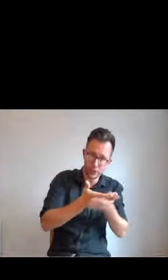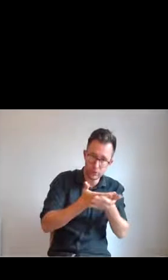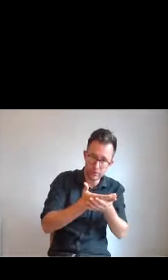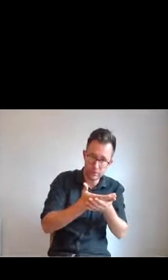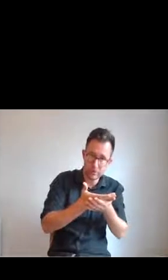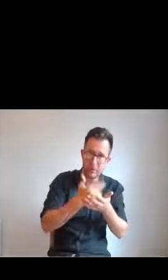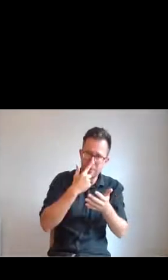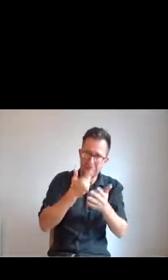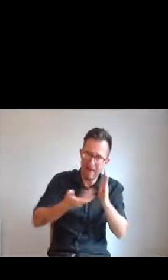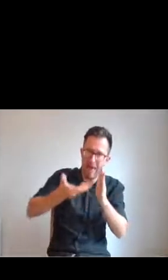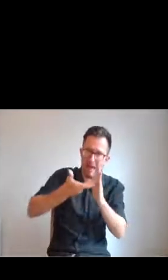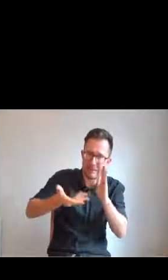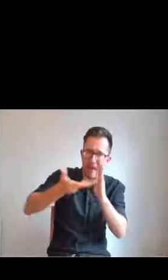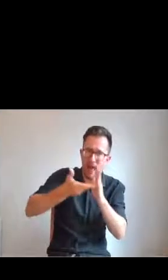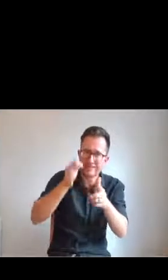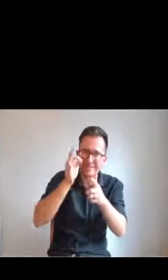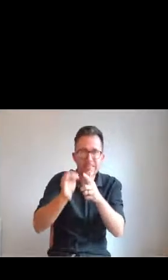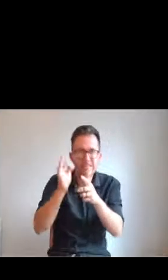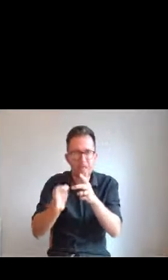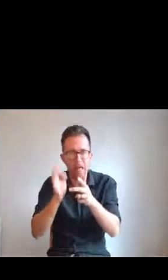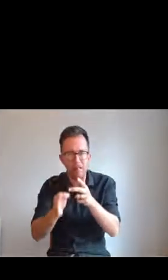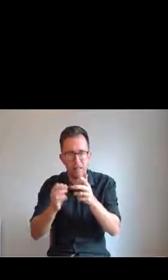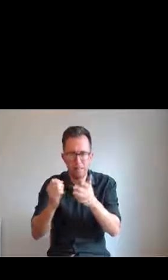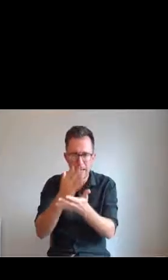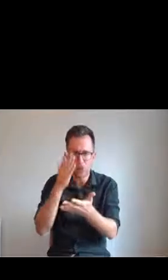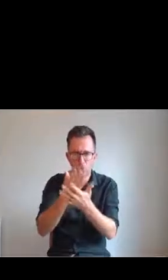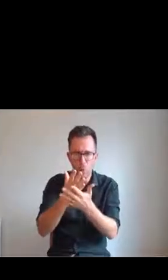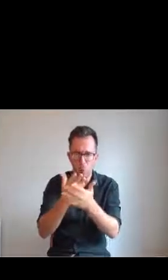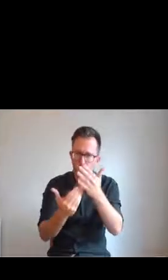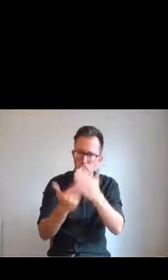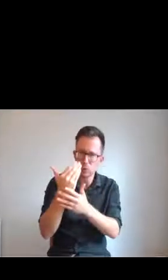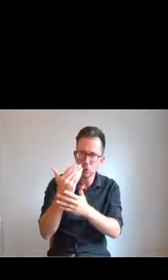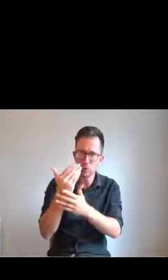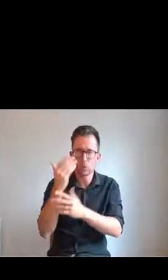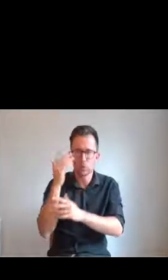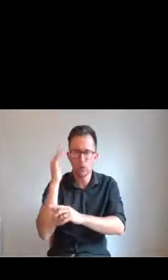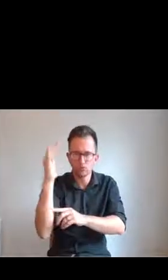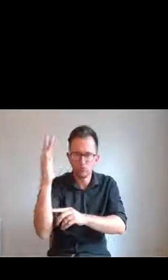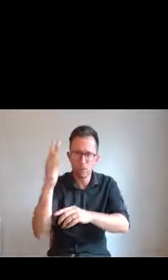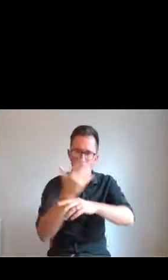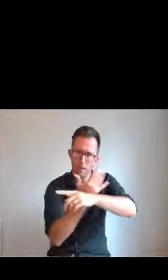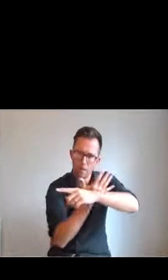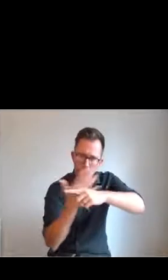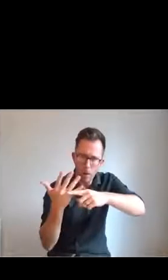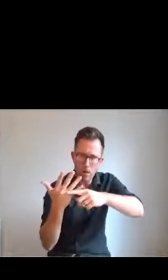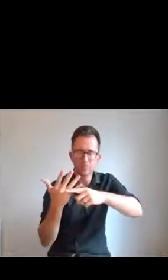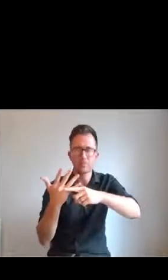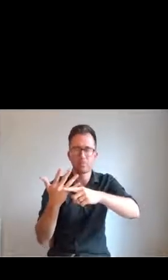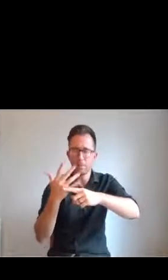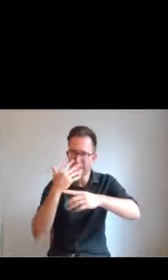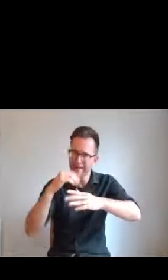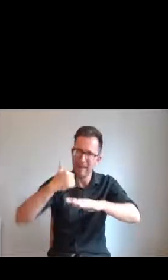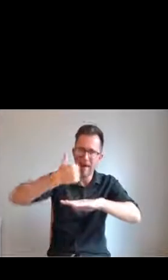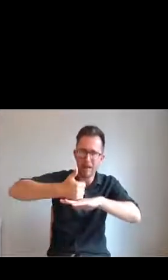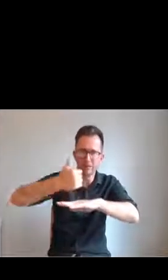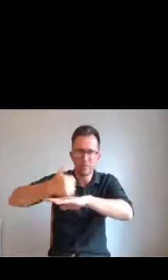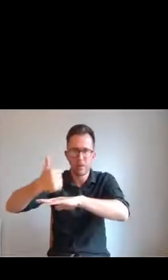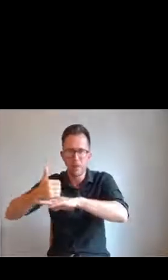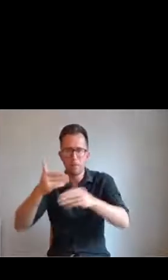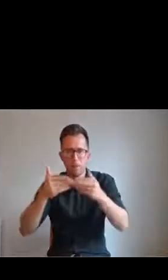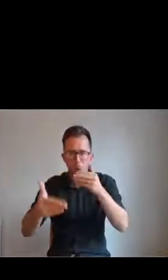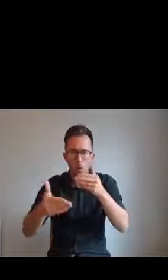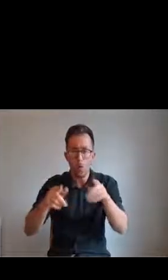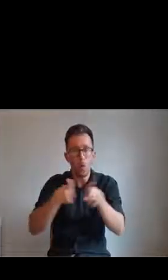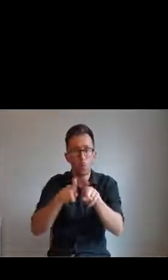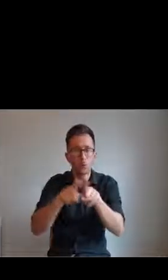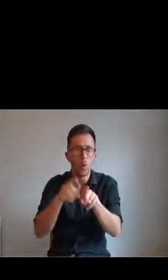ecological mitigation proposed across the route, such as grassland, woodlands, and further refinements around watercourses.